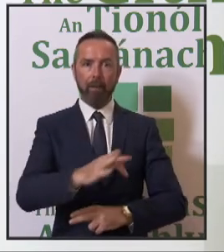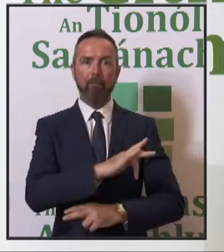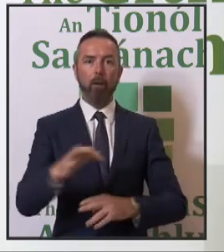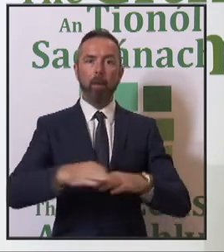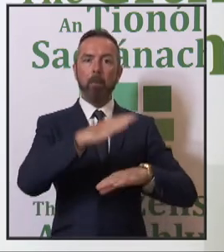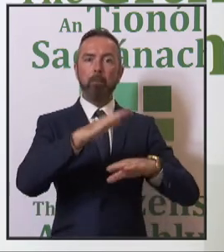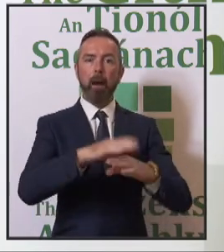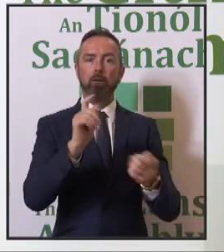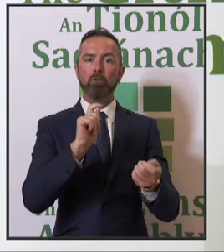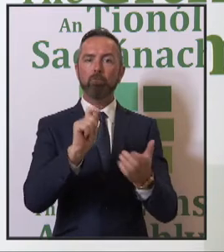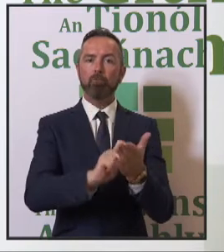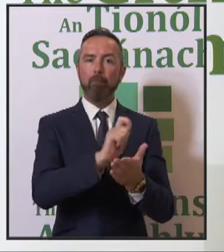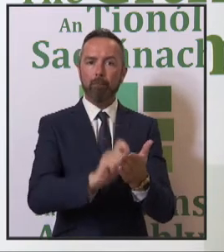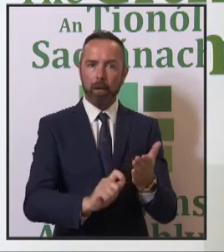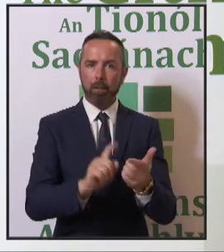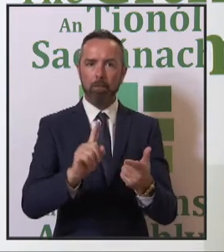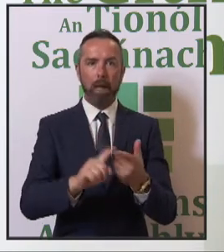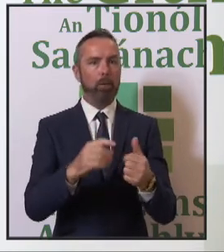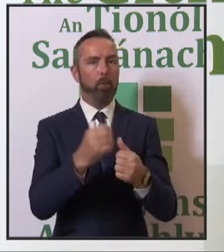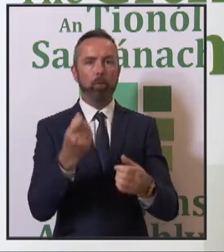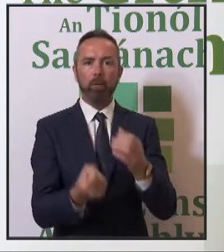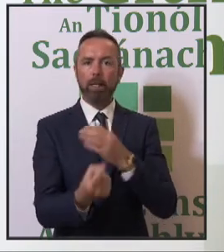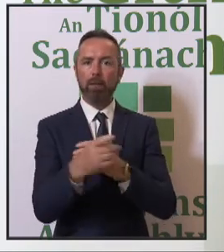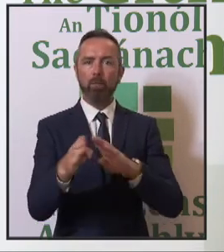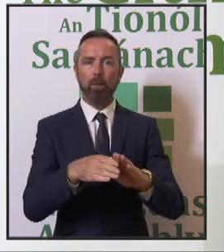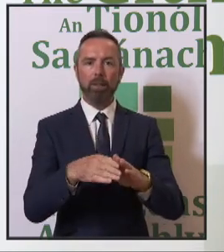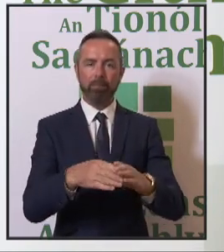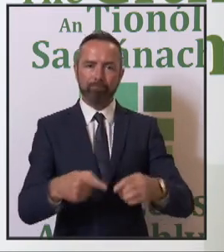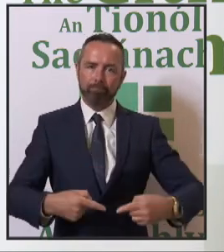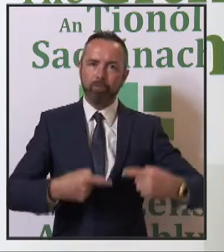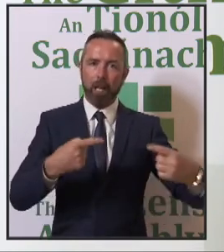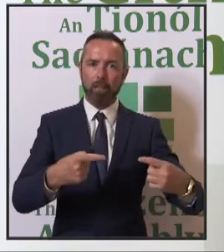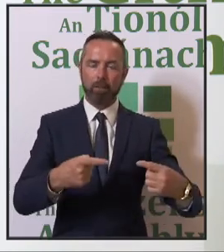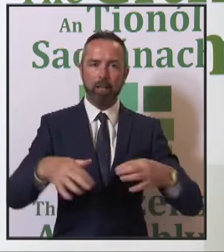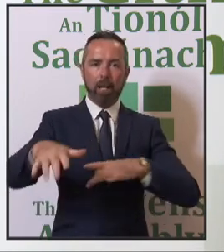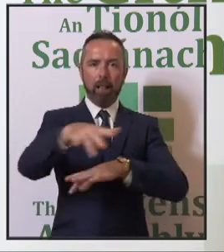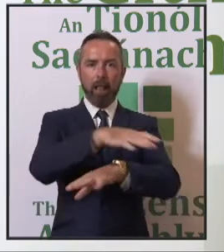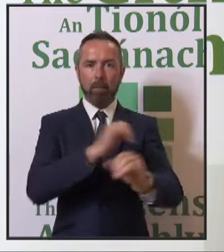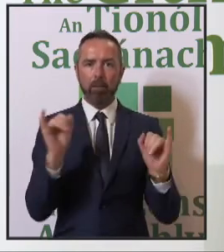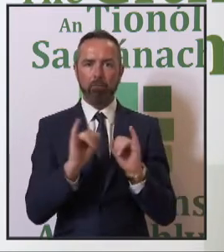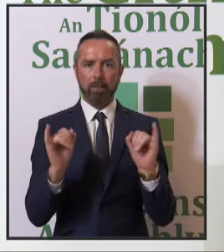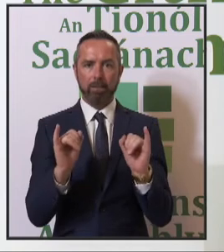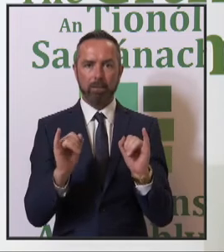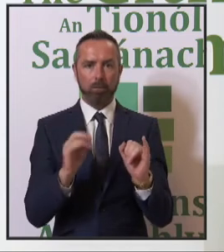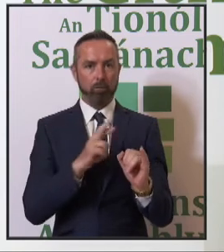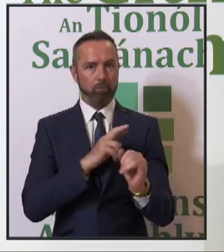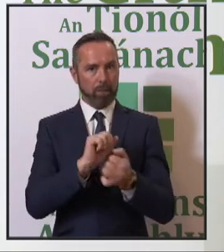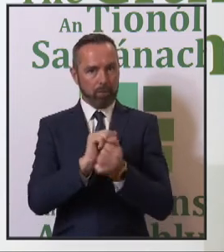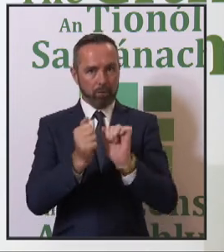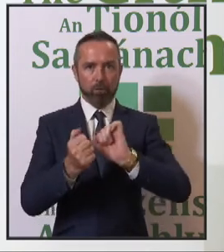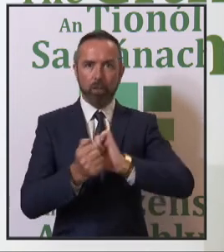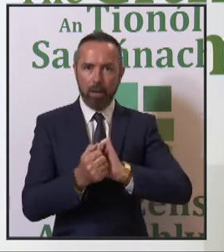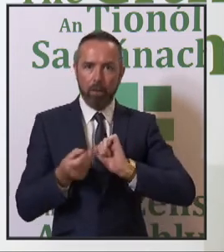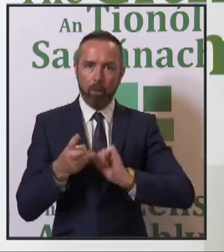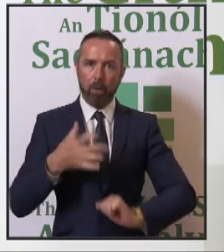the implementation of recommendations on tackling the climate crisis, the citizens' assemblies have delivered real change in the way we live our lives,